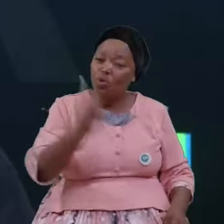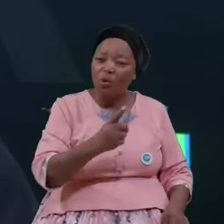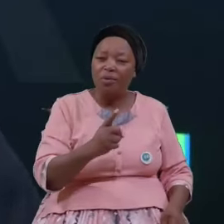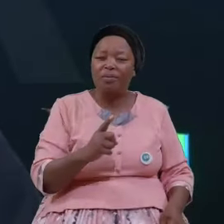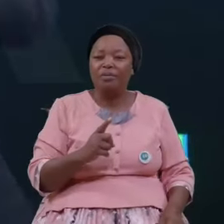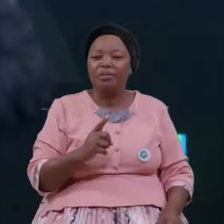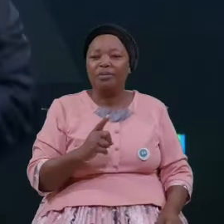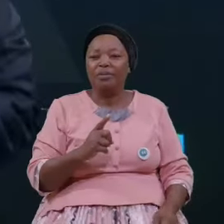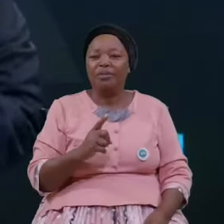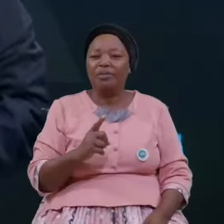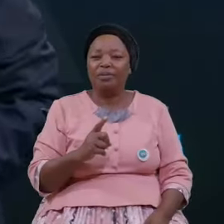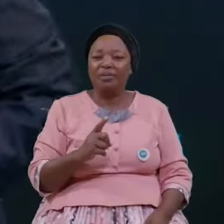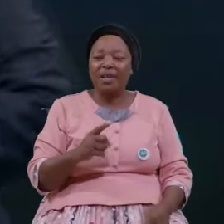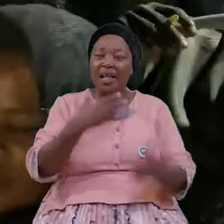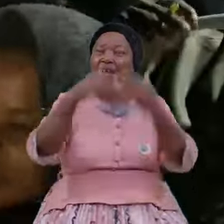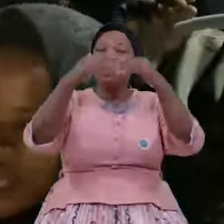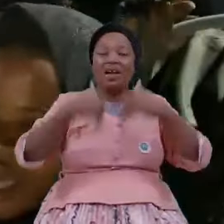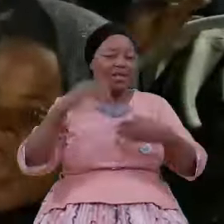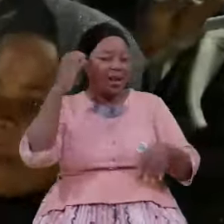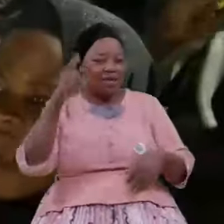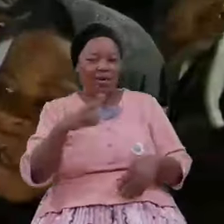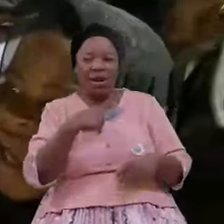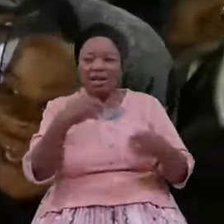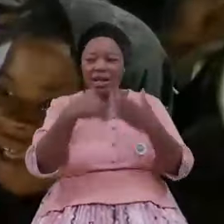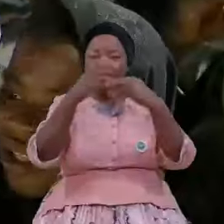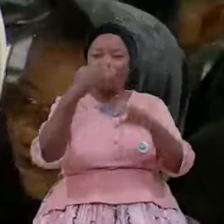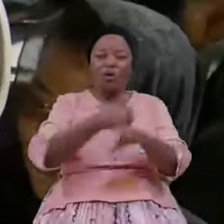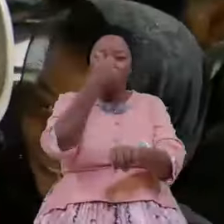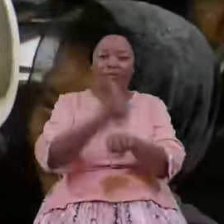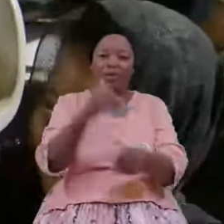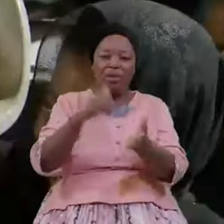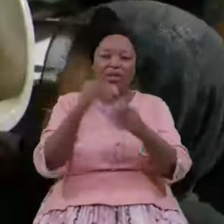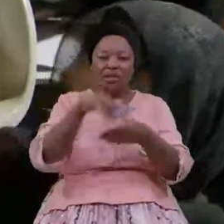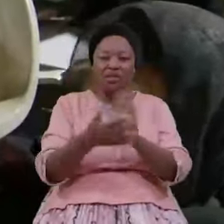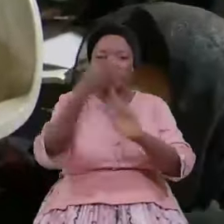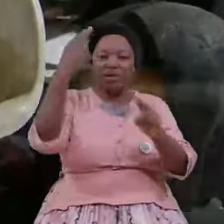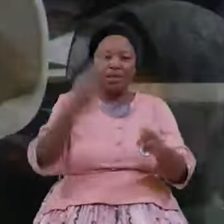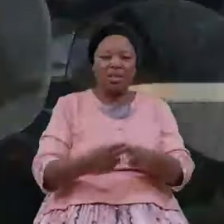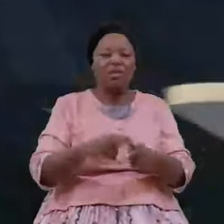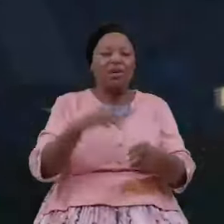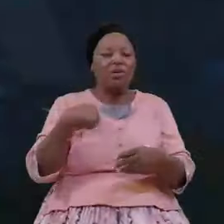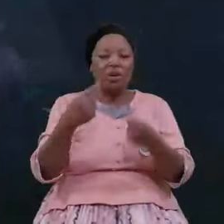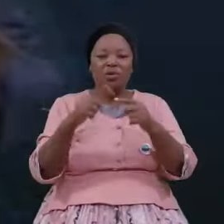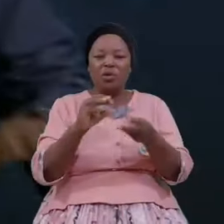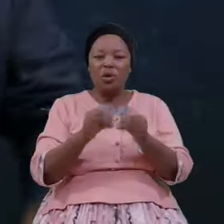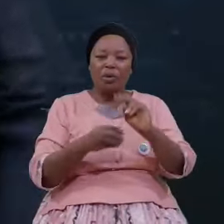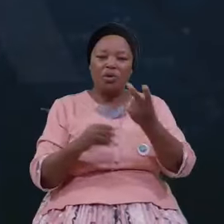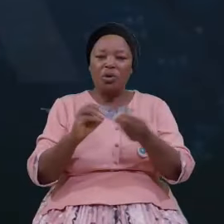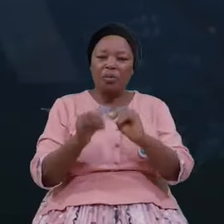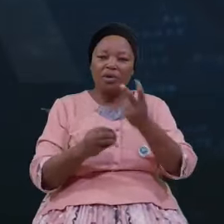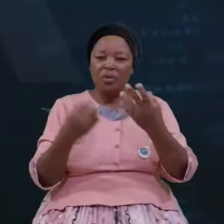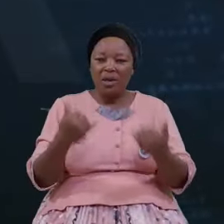Heaven has heard you. Heaven will confirm that. We're coming to number two now. Number two, we're now in